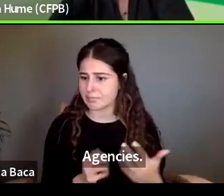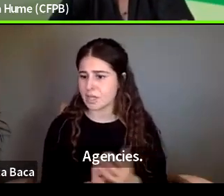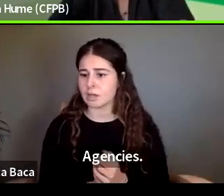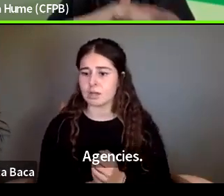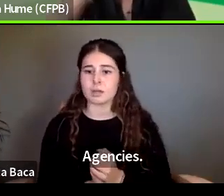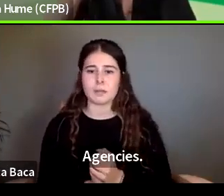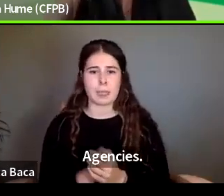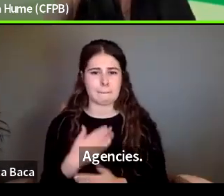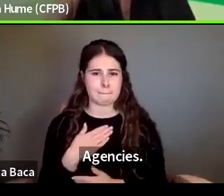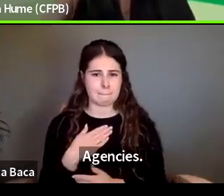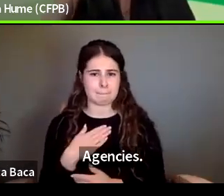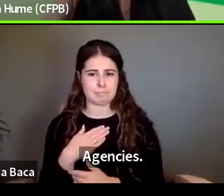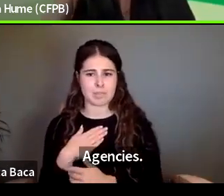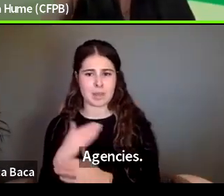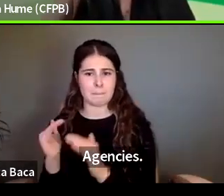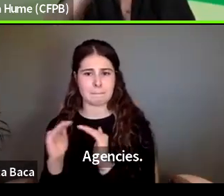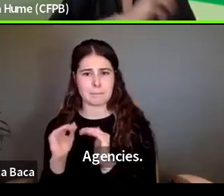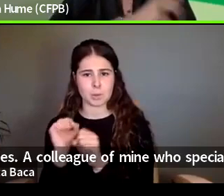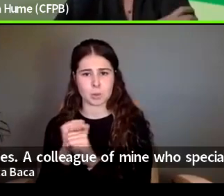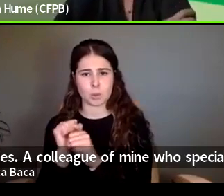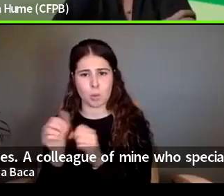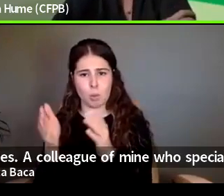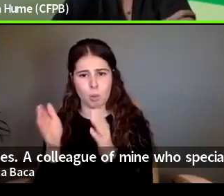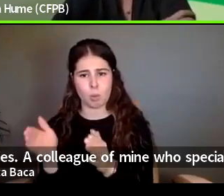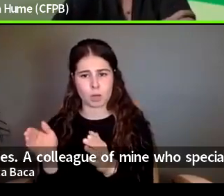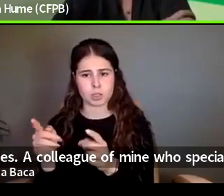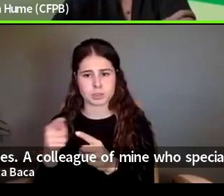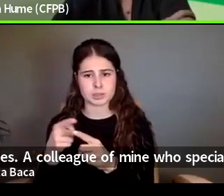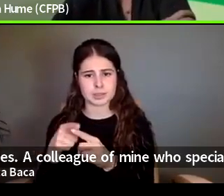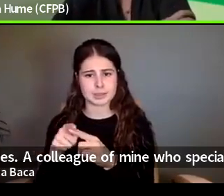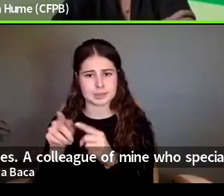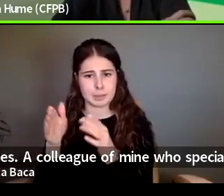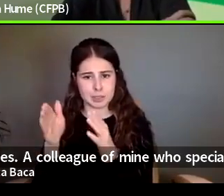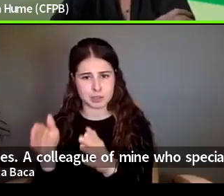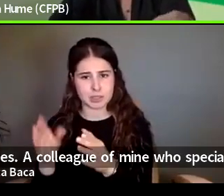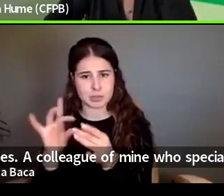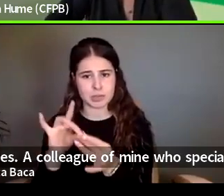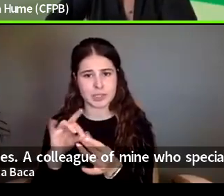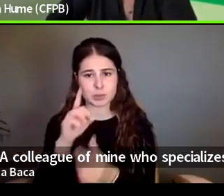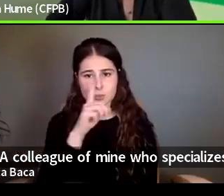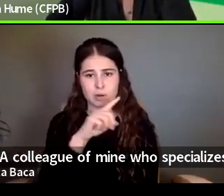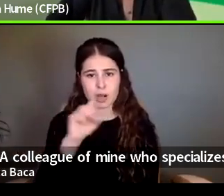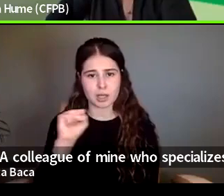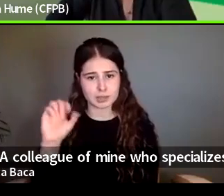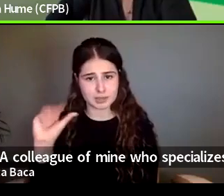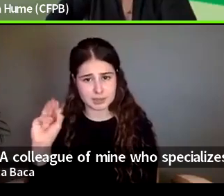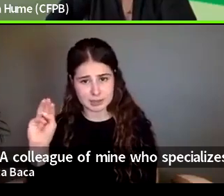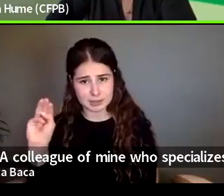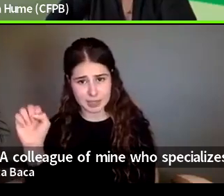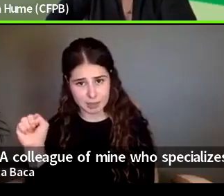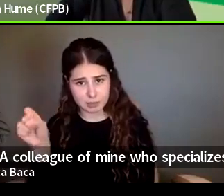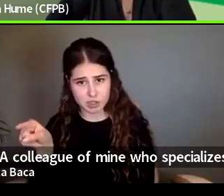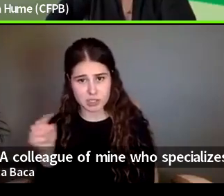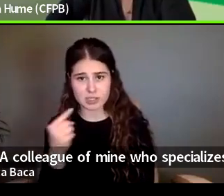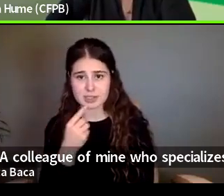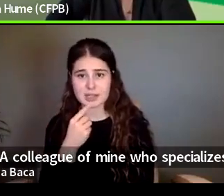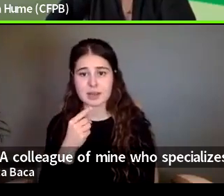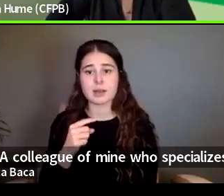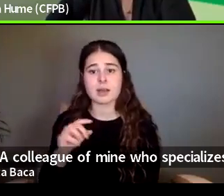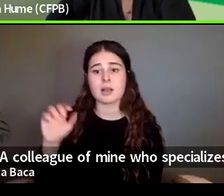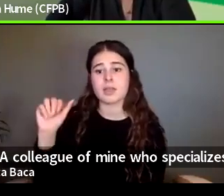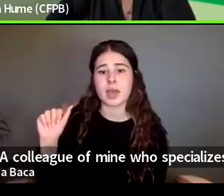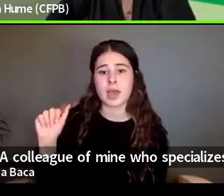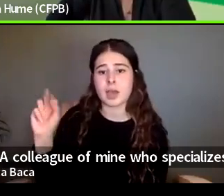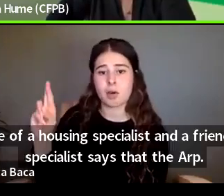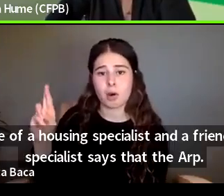specializes in fraud and scams, I'm more of a housing specialist and a fraud and scam specialist, says that the AARP has